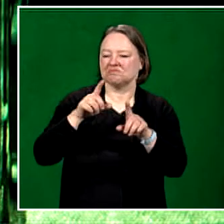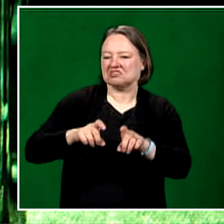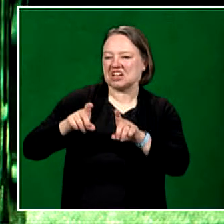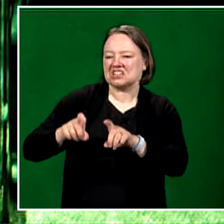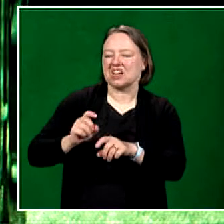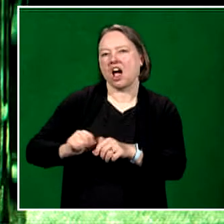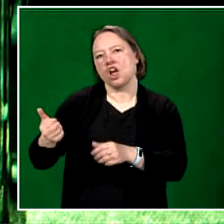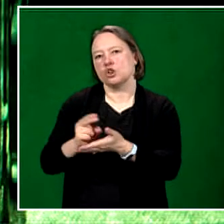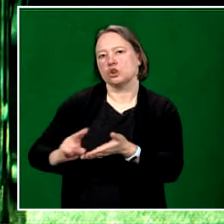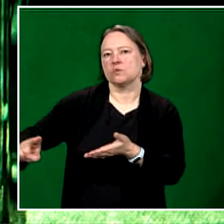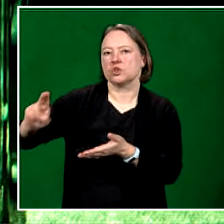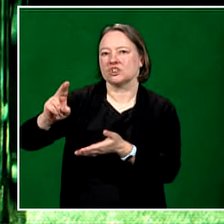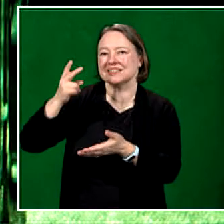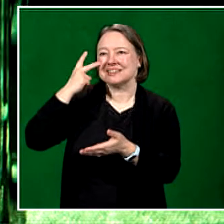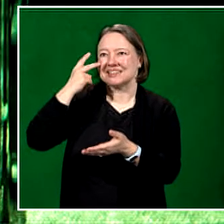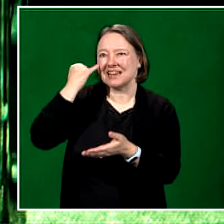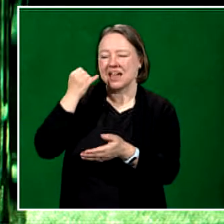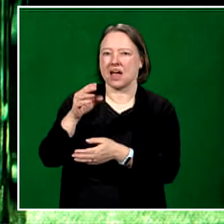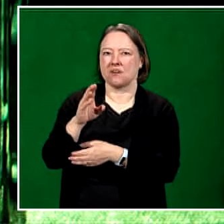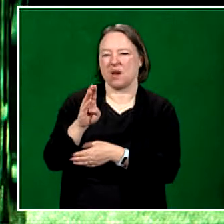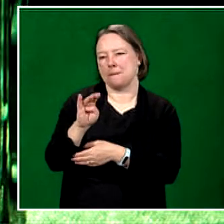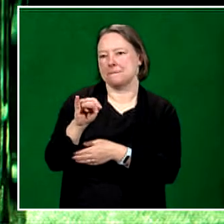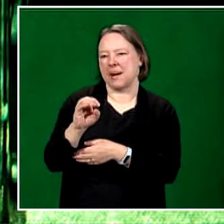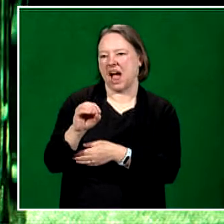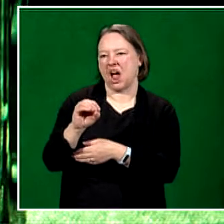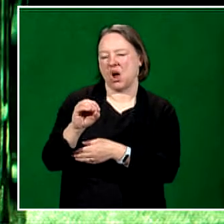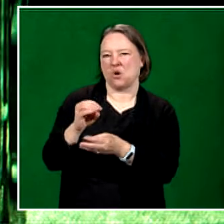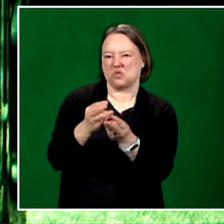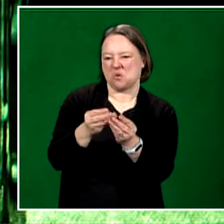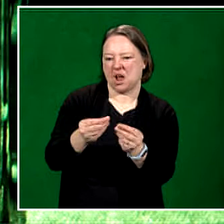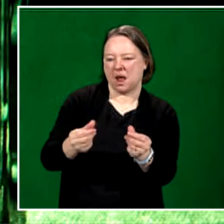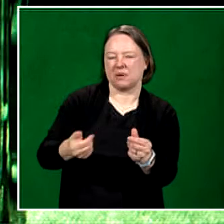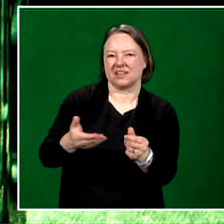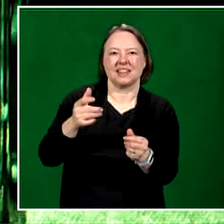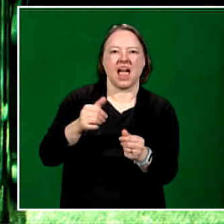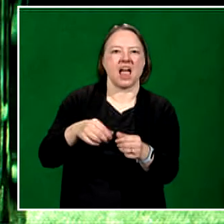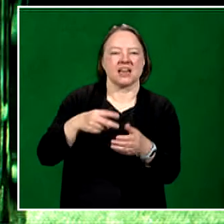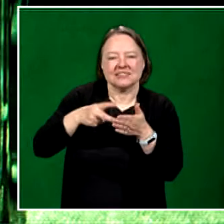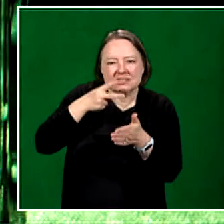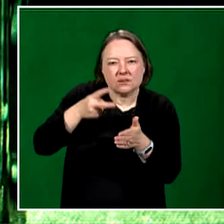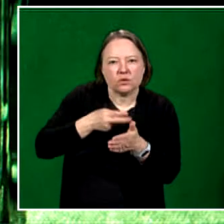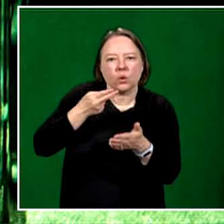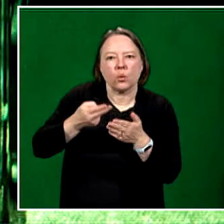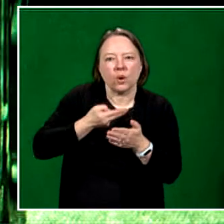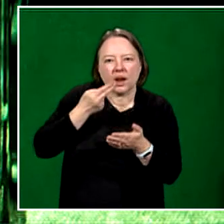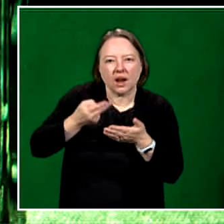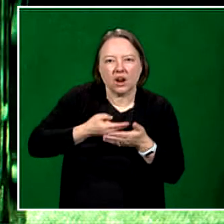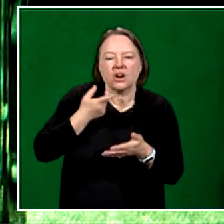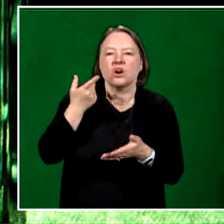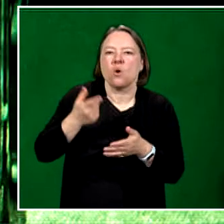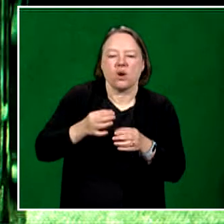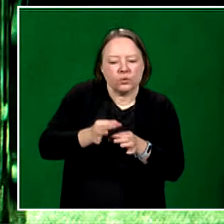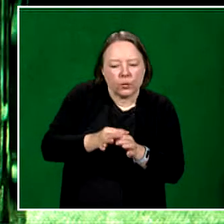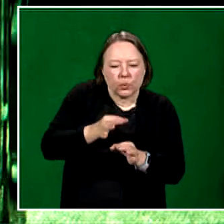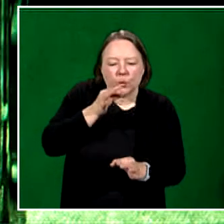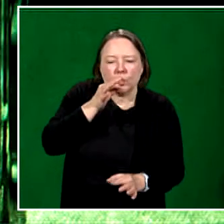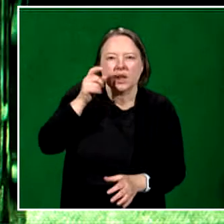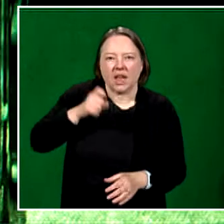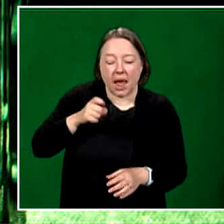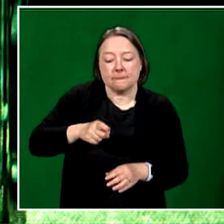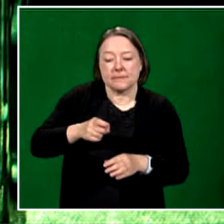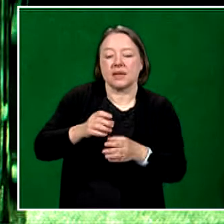other universities to see if biodegradable materials such as silverware or straws can be actually composted in